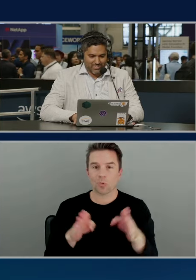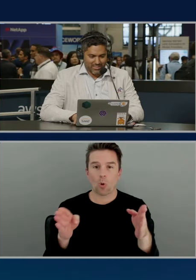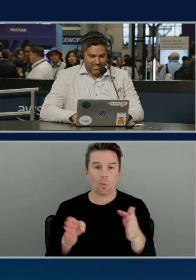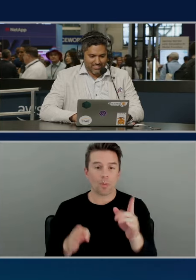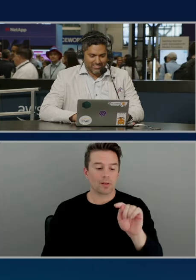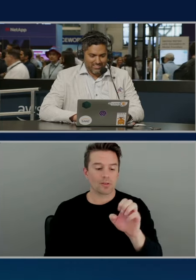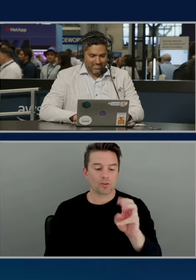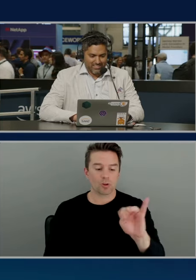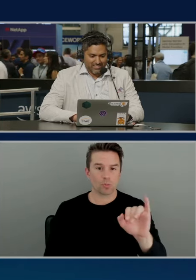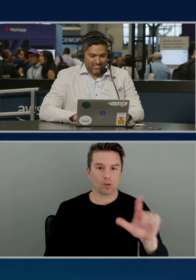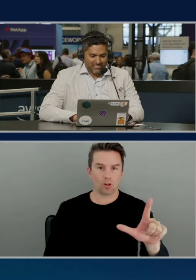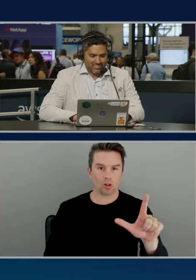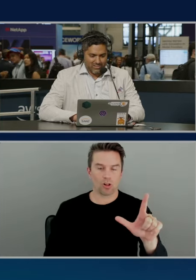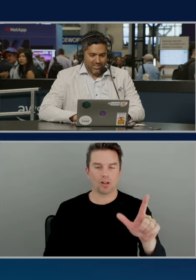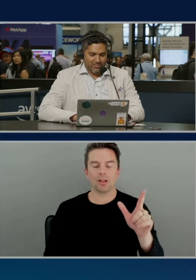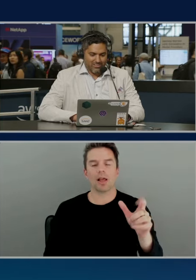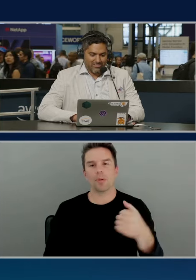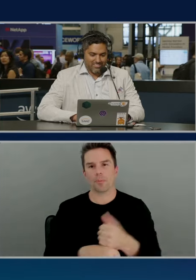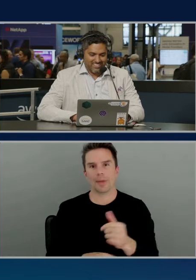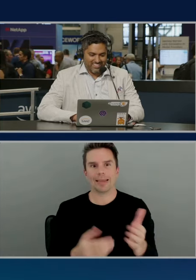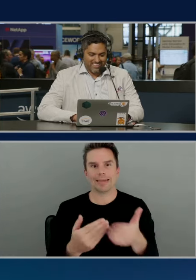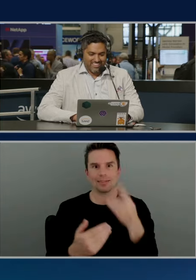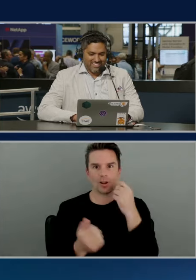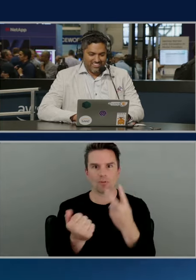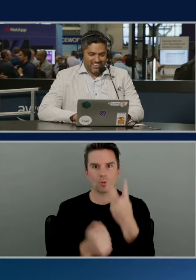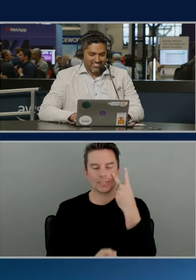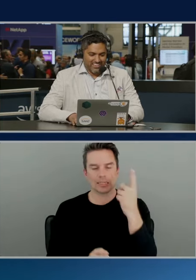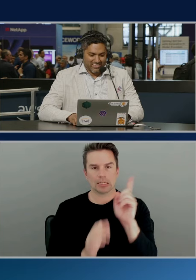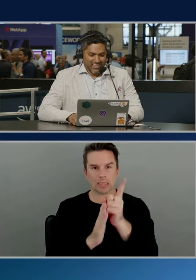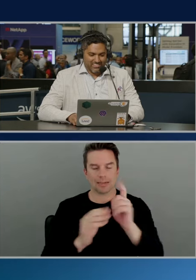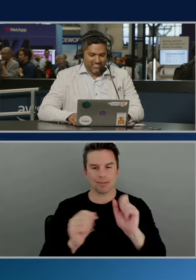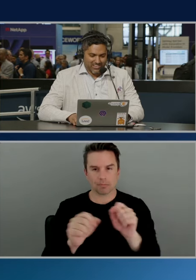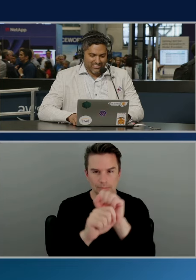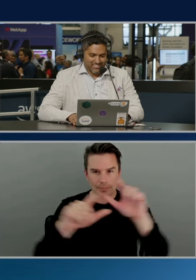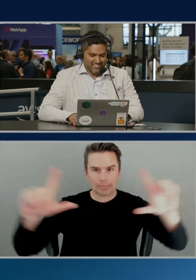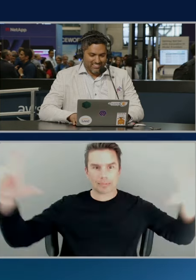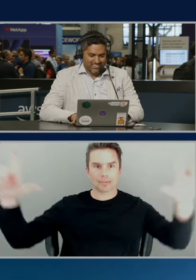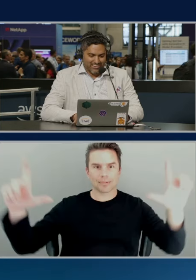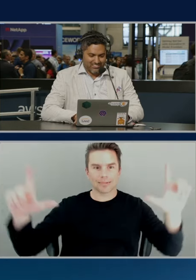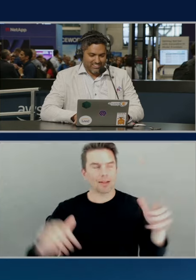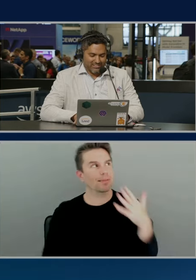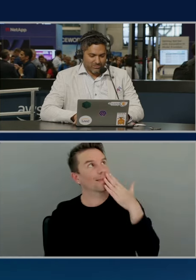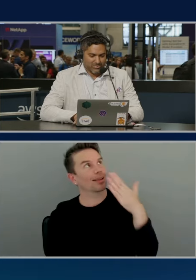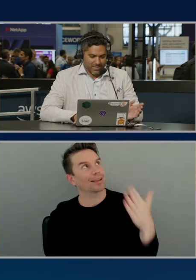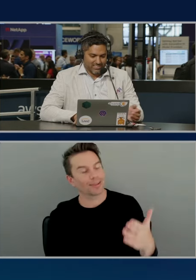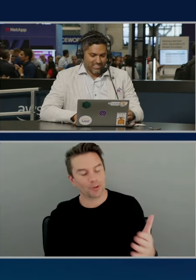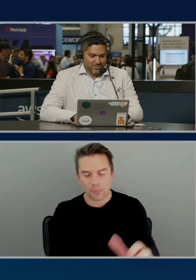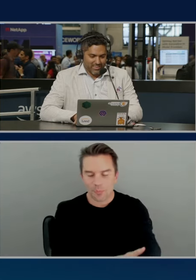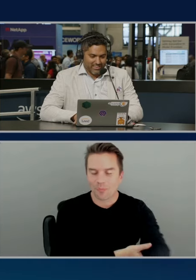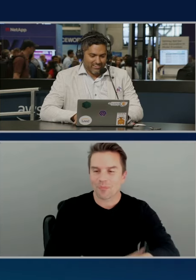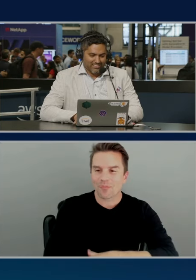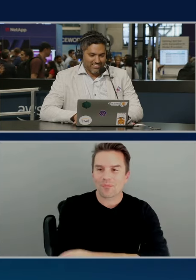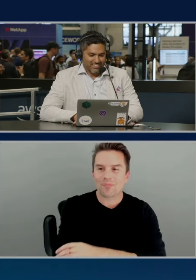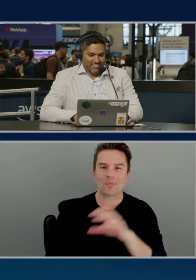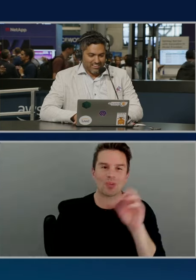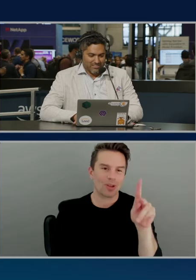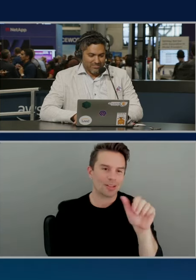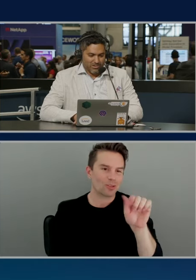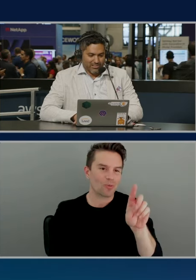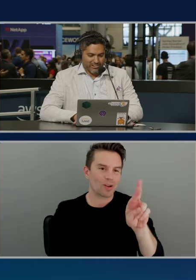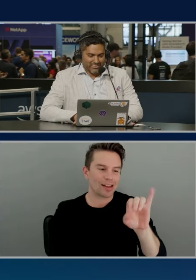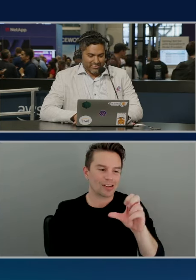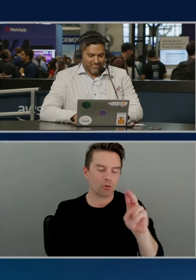everyone's eyes. Thank you. Thanks. So greatly appreciated. So I will let you ask a question, Adrian, and we'll just make this API call